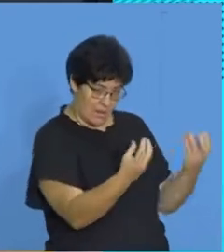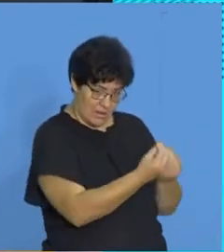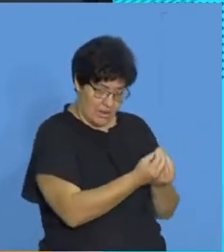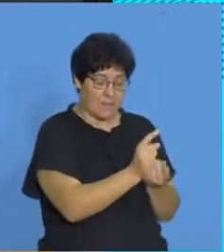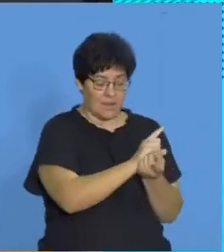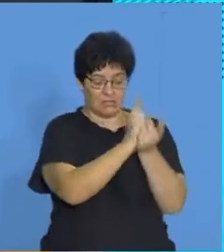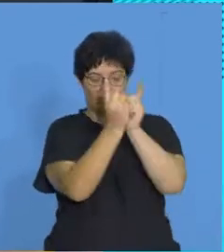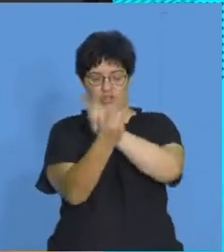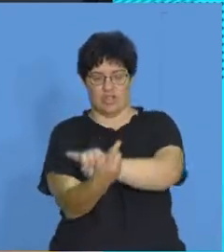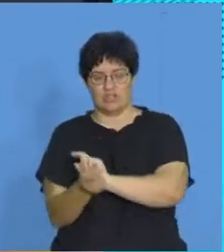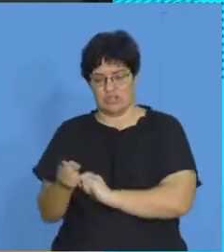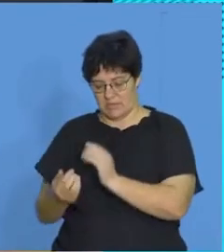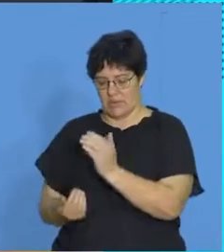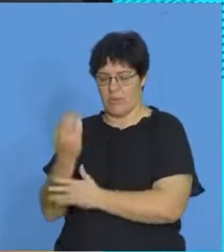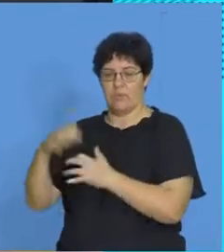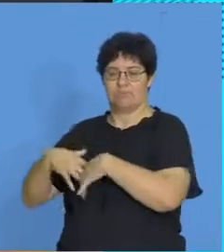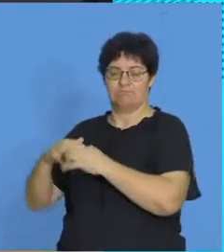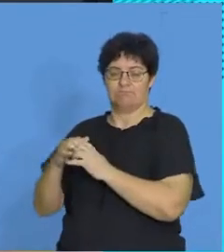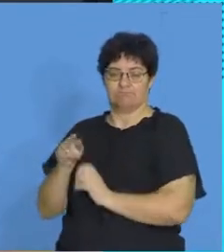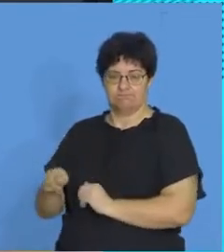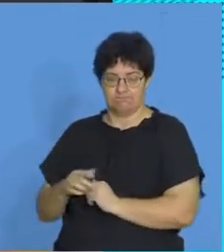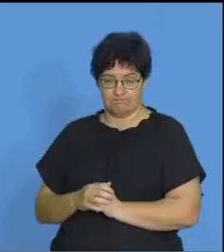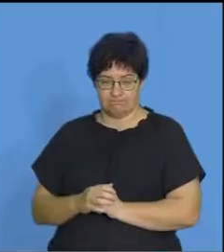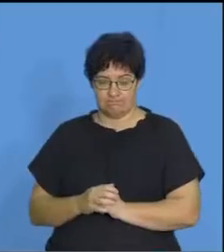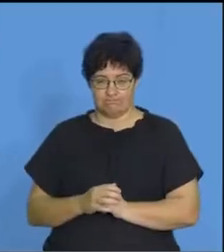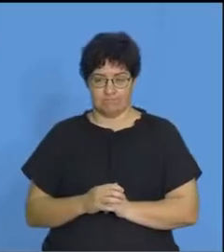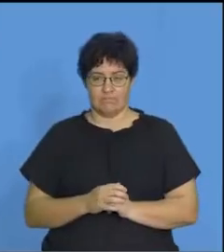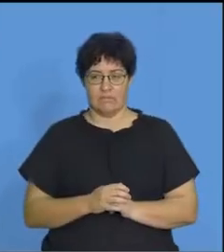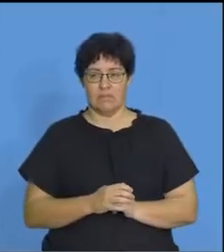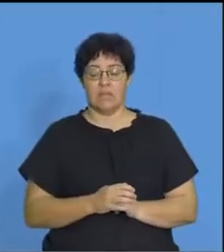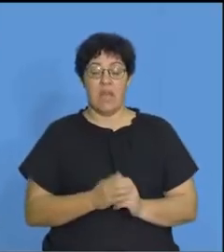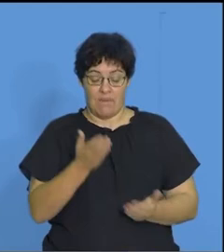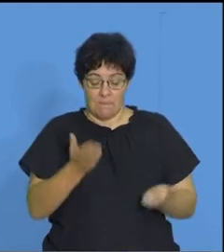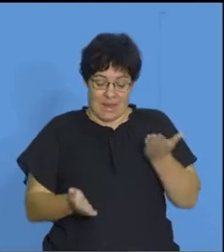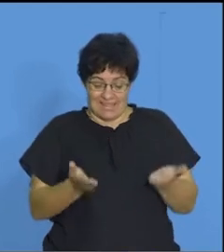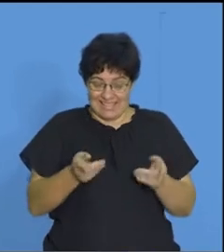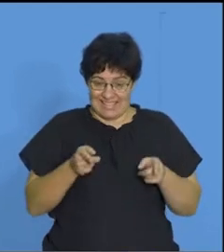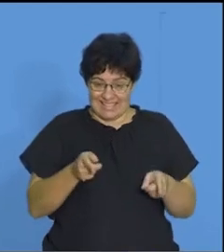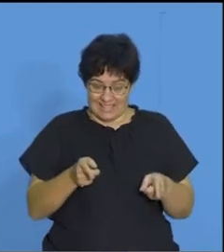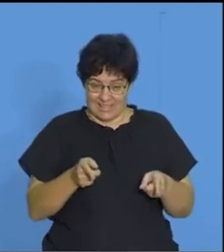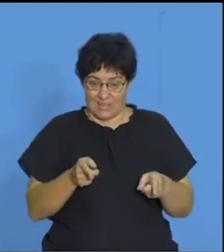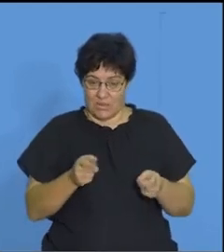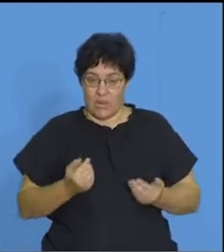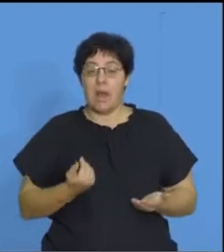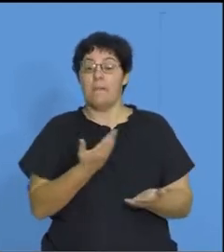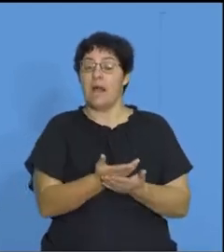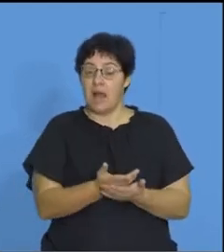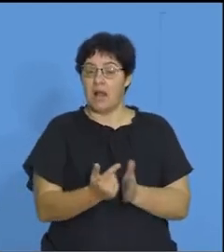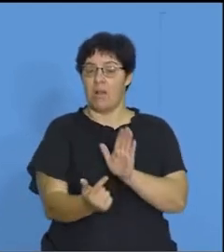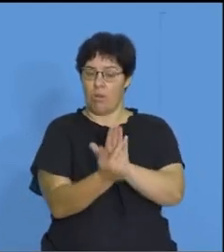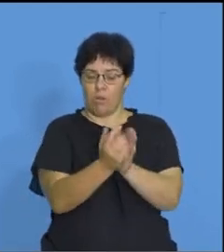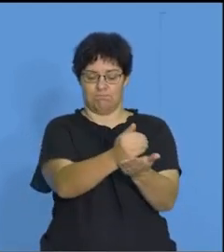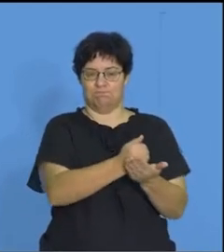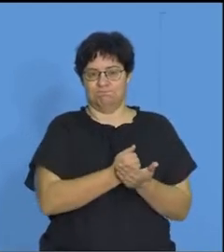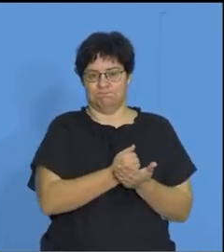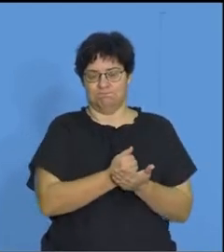chemical change, which forms new substances, which are the products, right? And so when balancing the equation, we apply the law of conservation